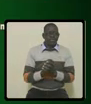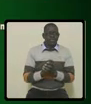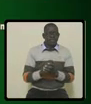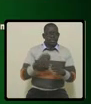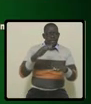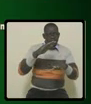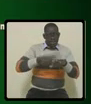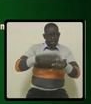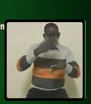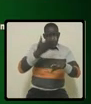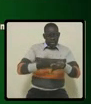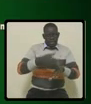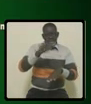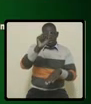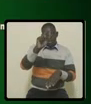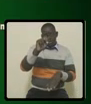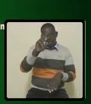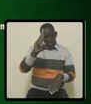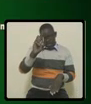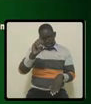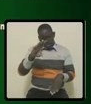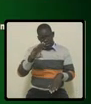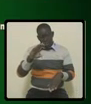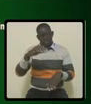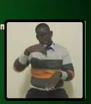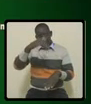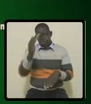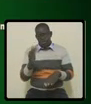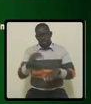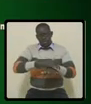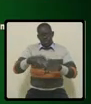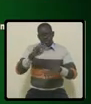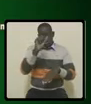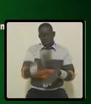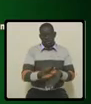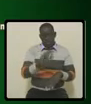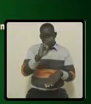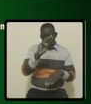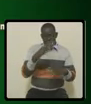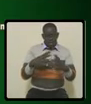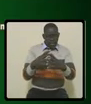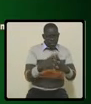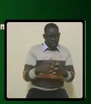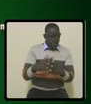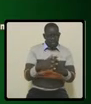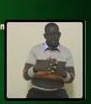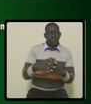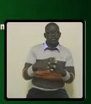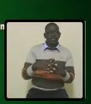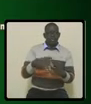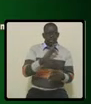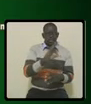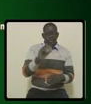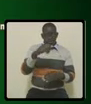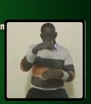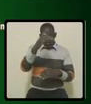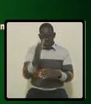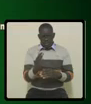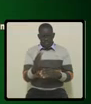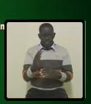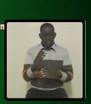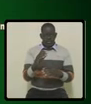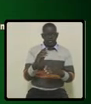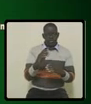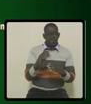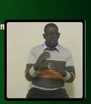The Andes Mountains, which lie on the edge of South America, is an example. Fold mountains that are formed along collision boundaries are called